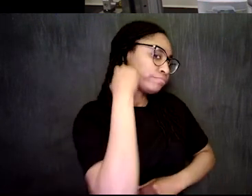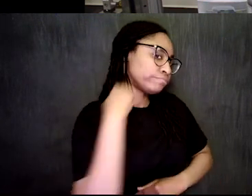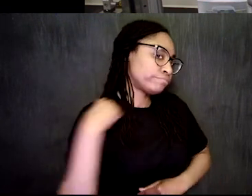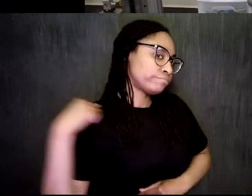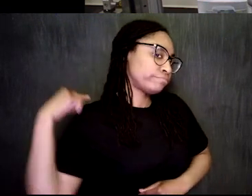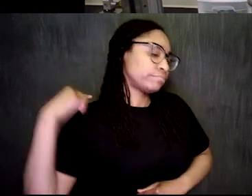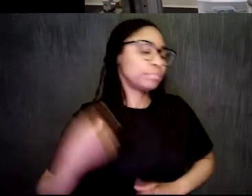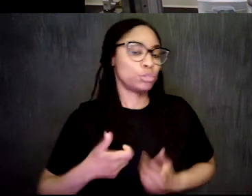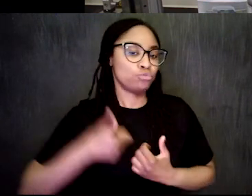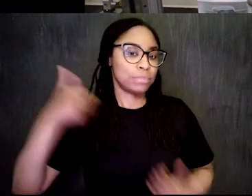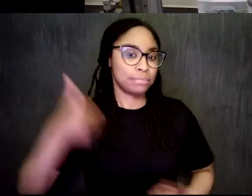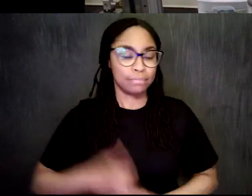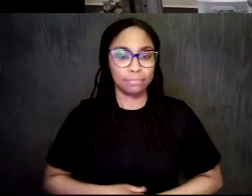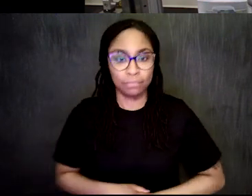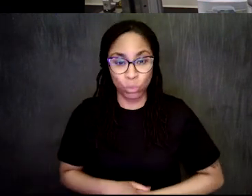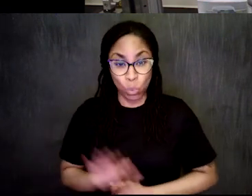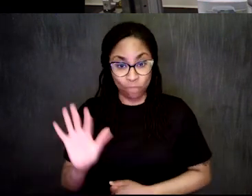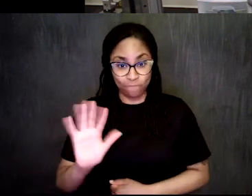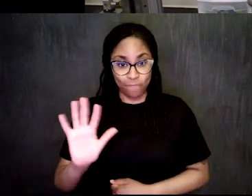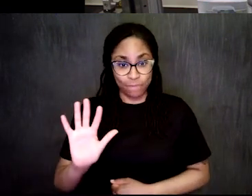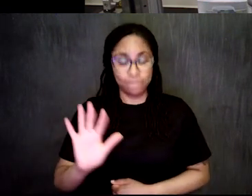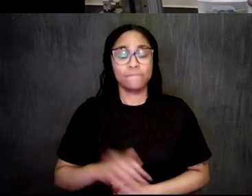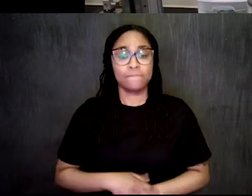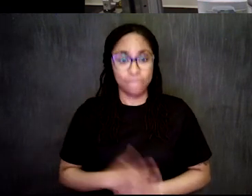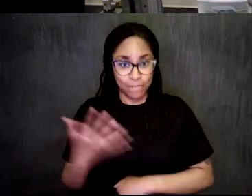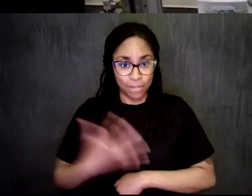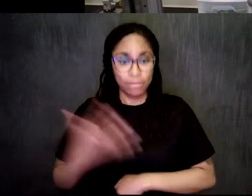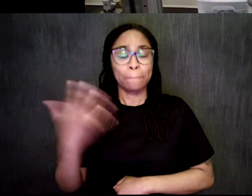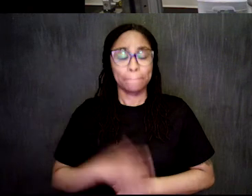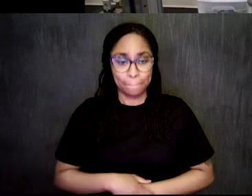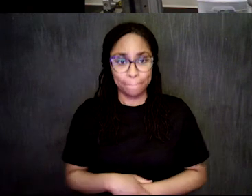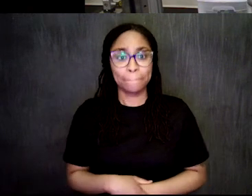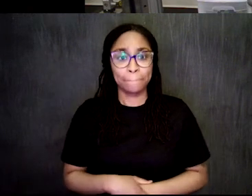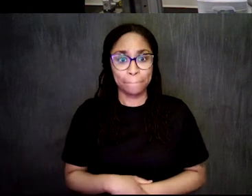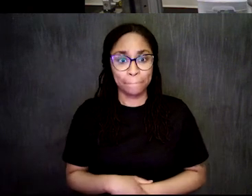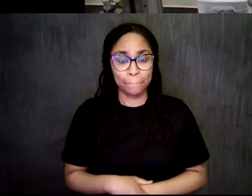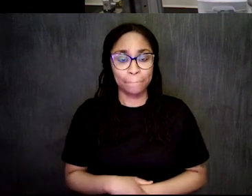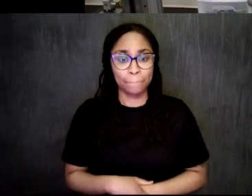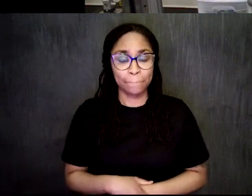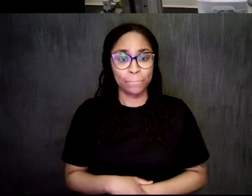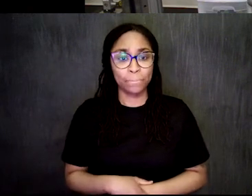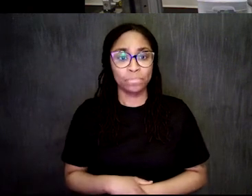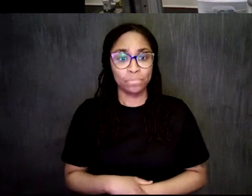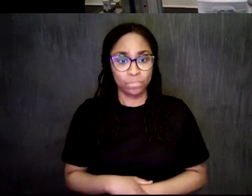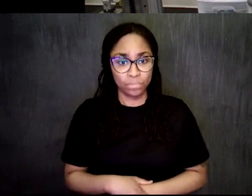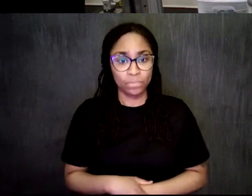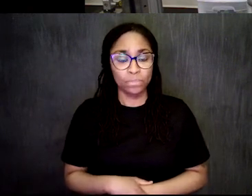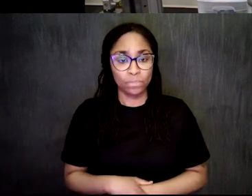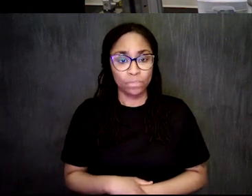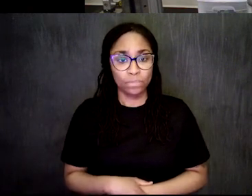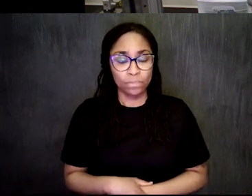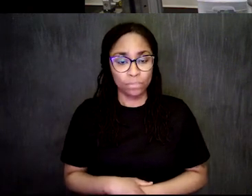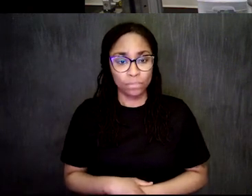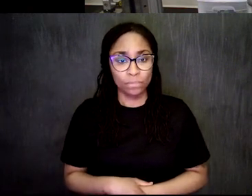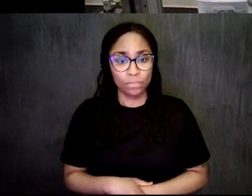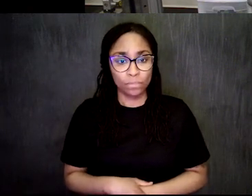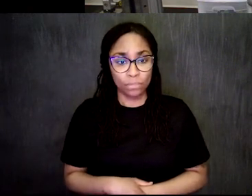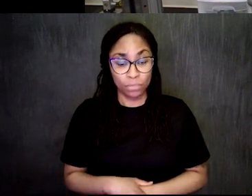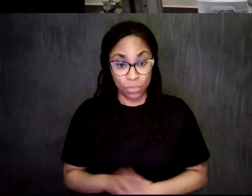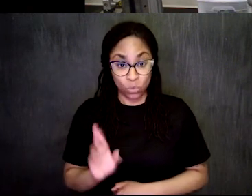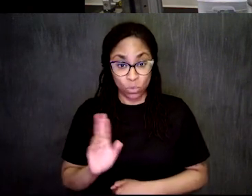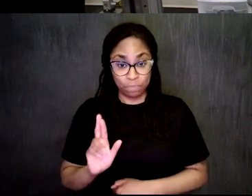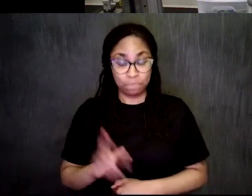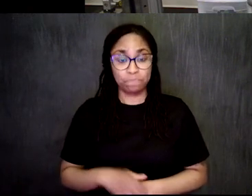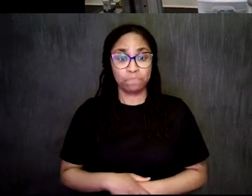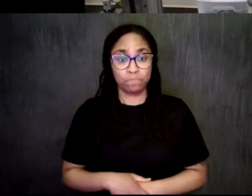bit of thoracic extension. Okay, so we're going to go 5 repetitions. We're going to exhale on the way up, and then we're going to inhale on